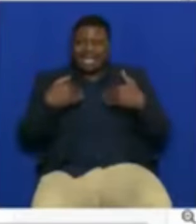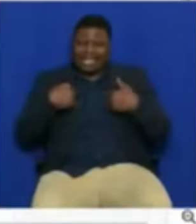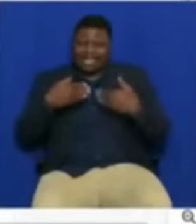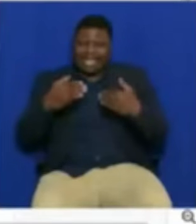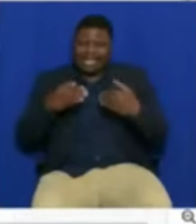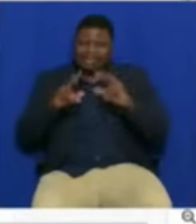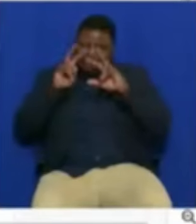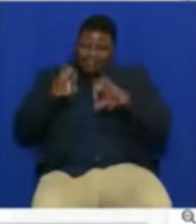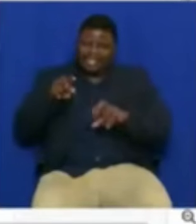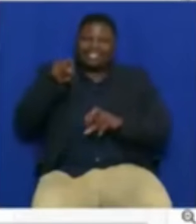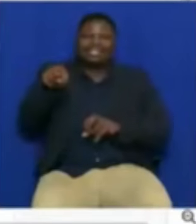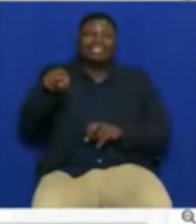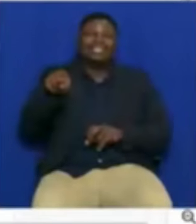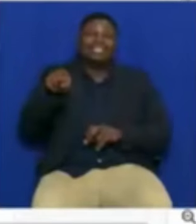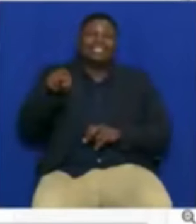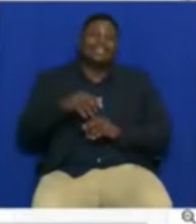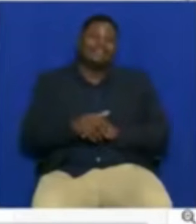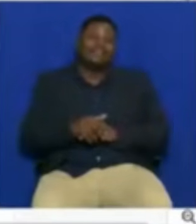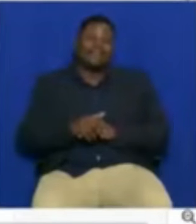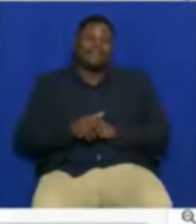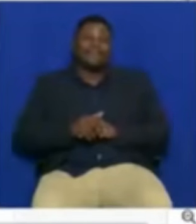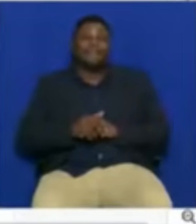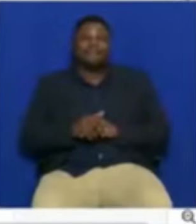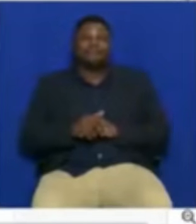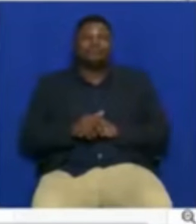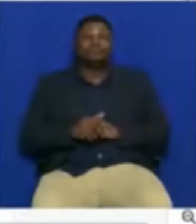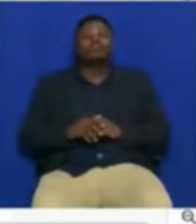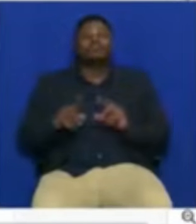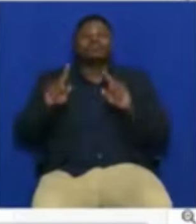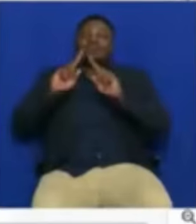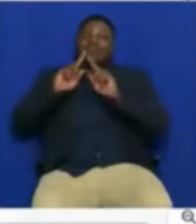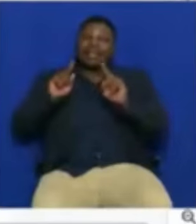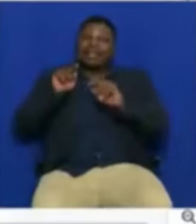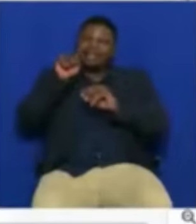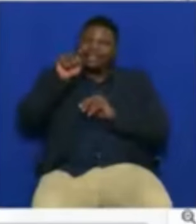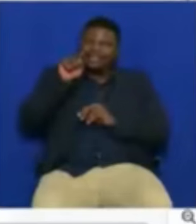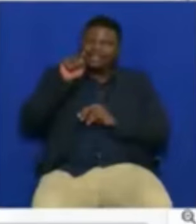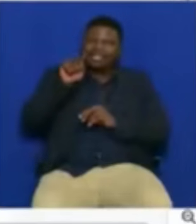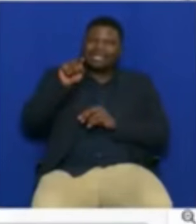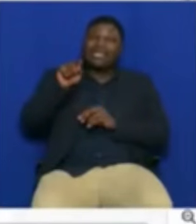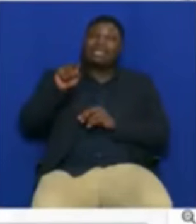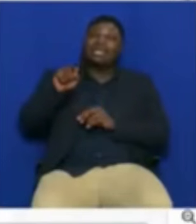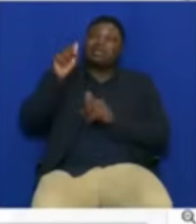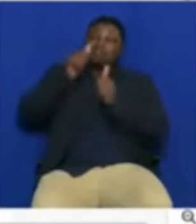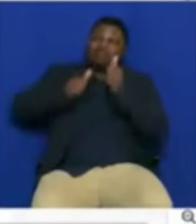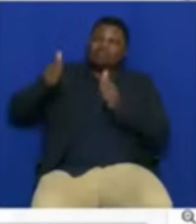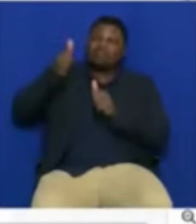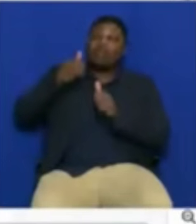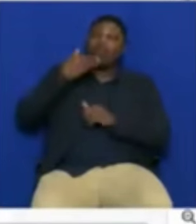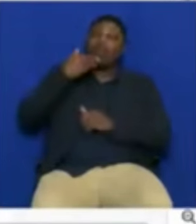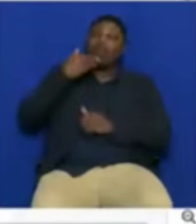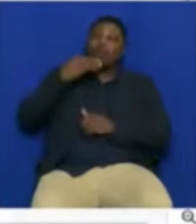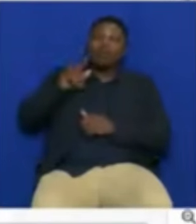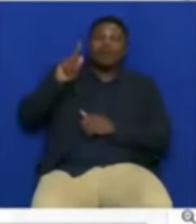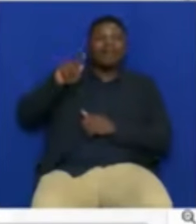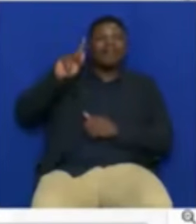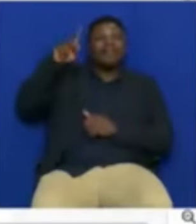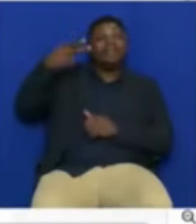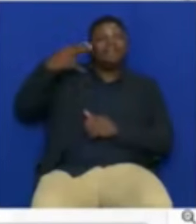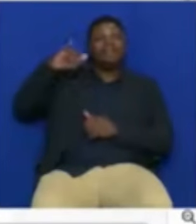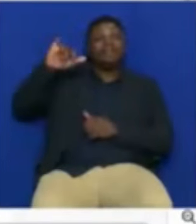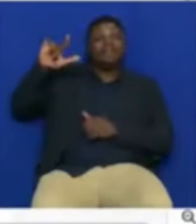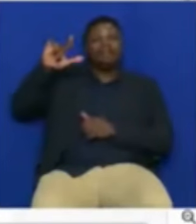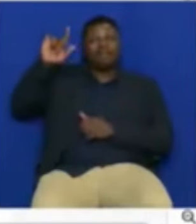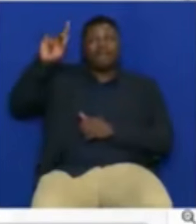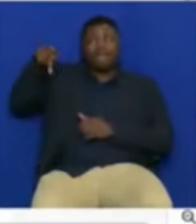Colonel Philip is the inspectorate. He has this complaint with him, or the docket with him.